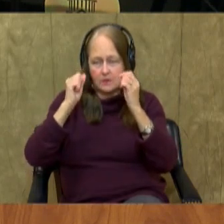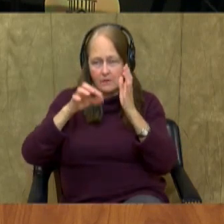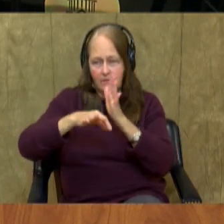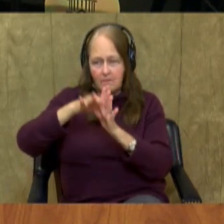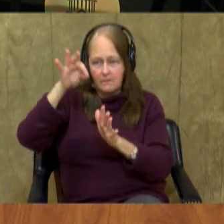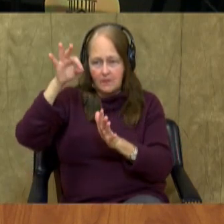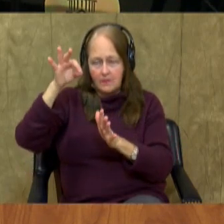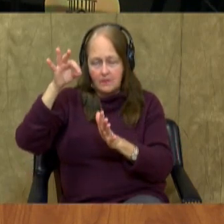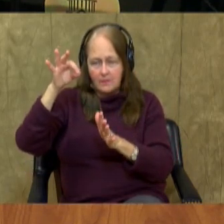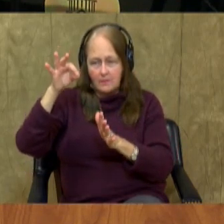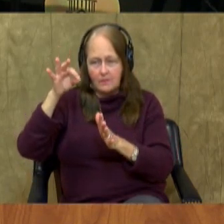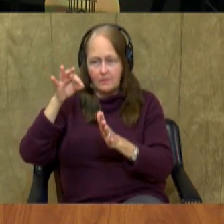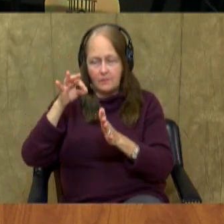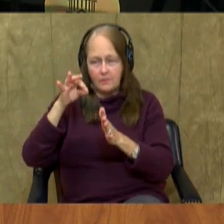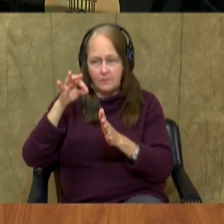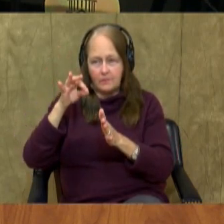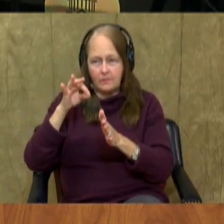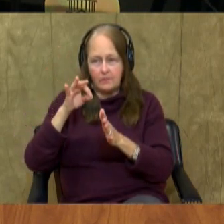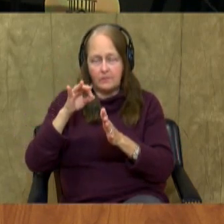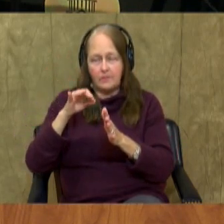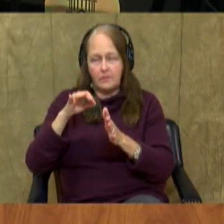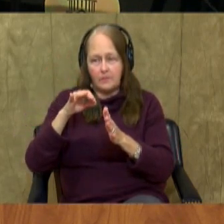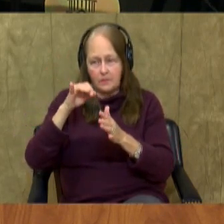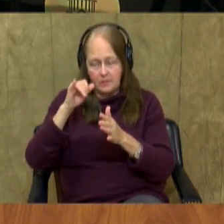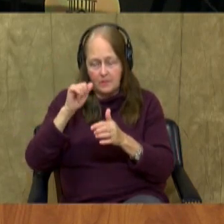find acceptable